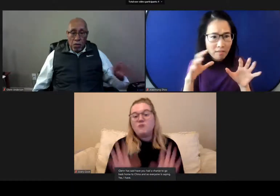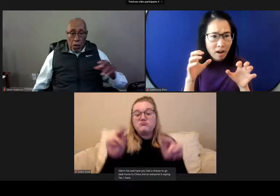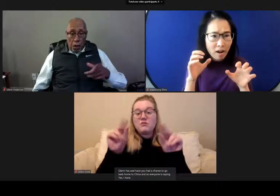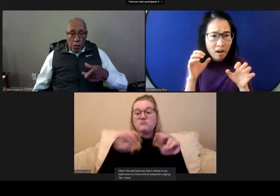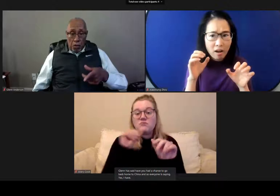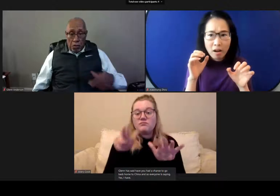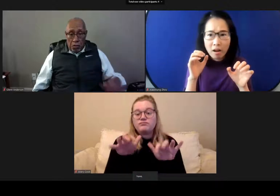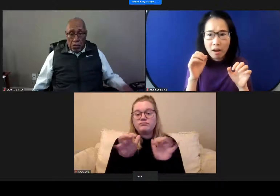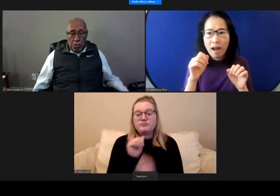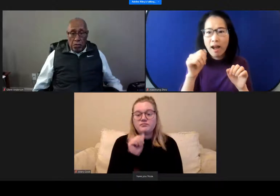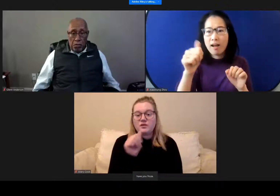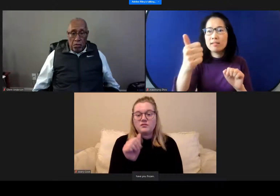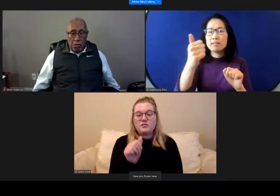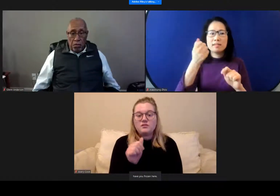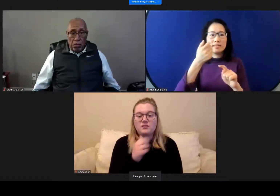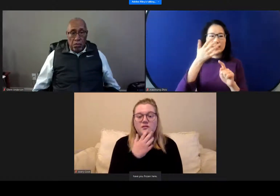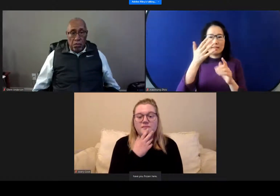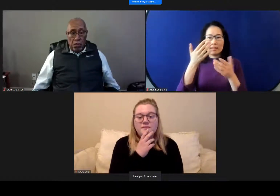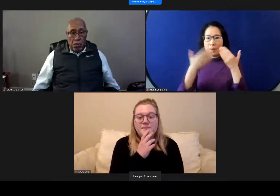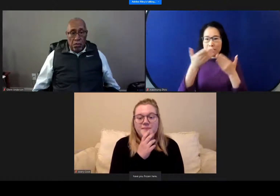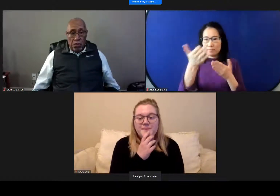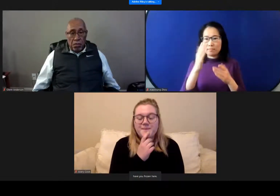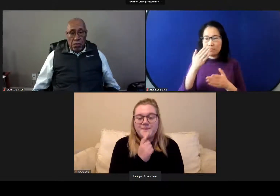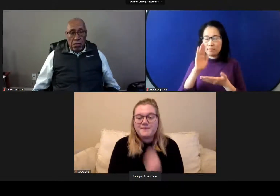Oh, have you frozen here? Nope.